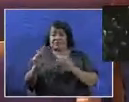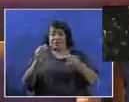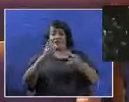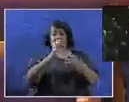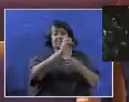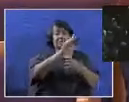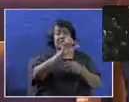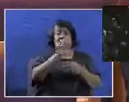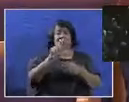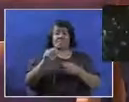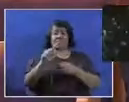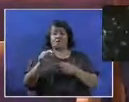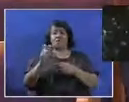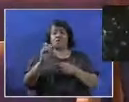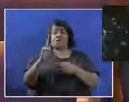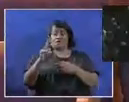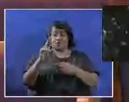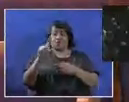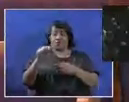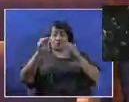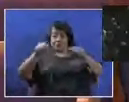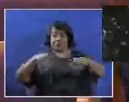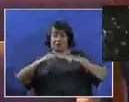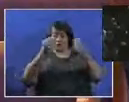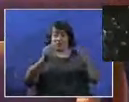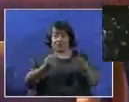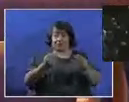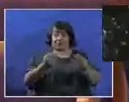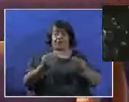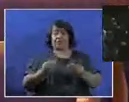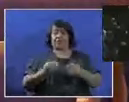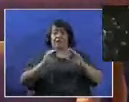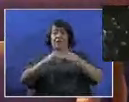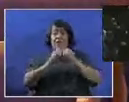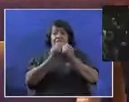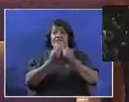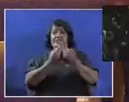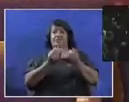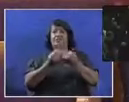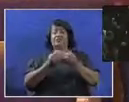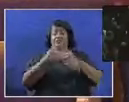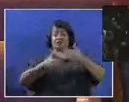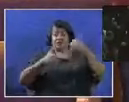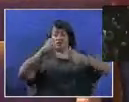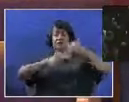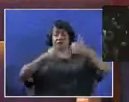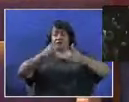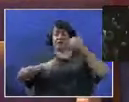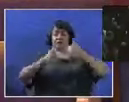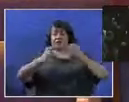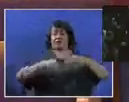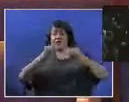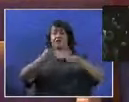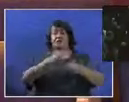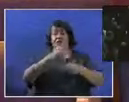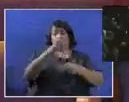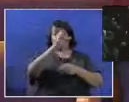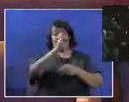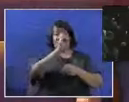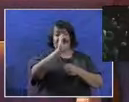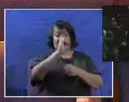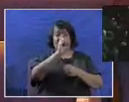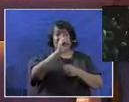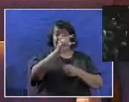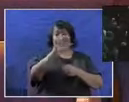or ssclive.org as well. You want to tell them about how they can text to give. Text to give, all you have to do is text SSC Live